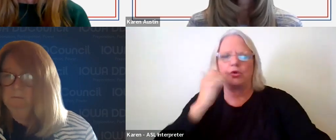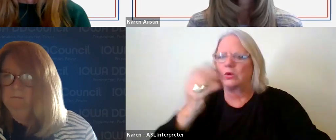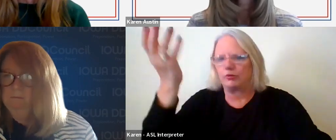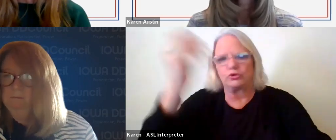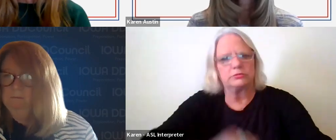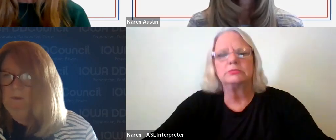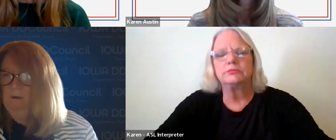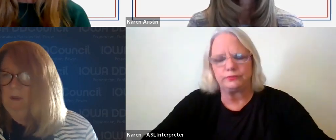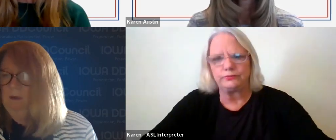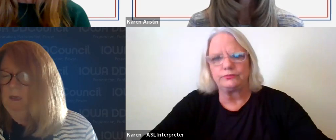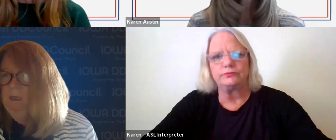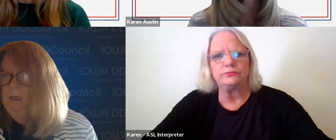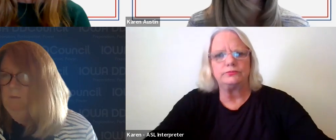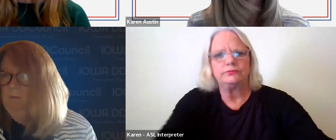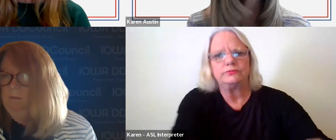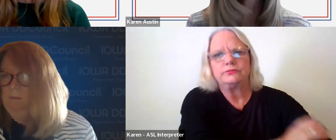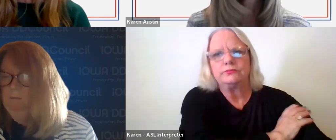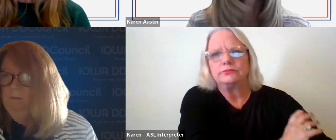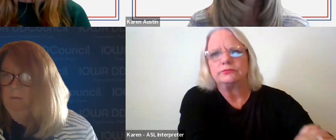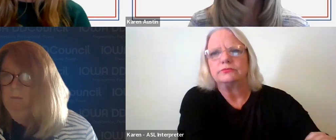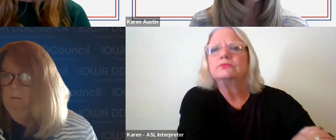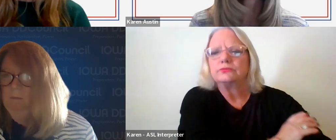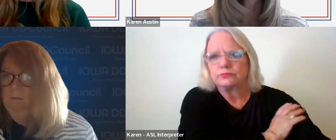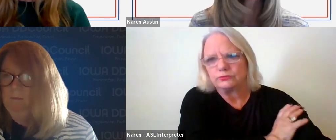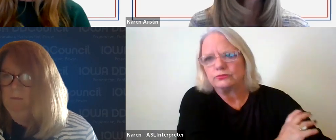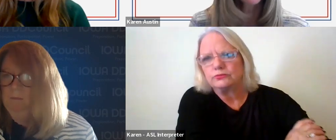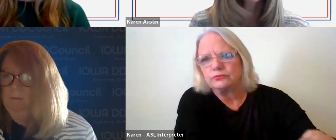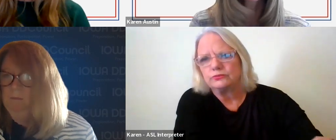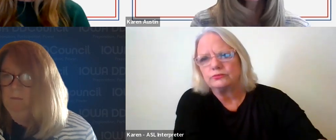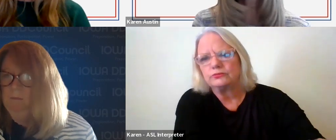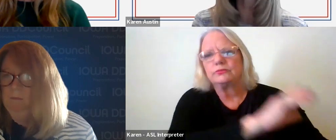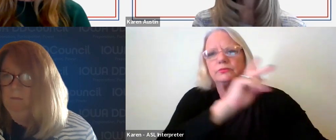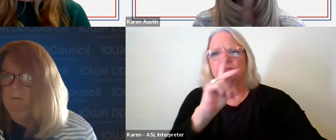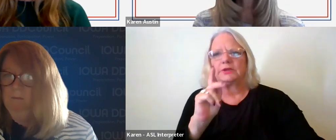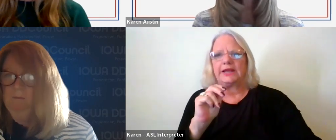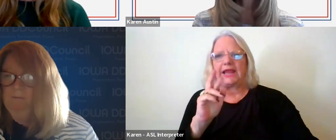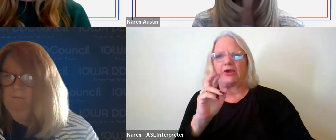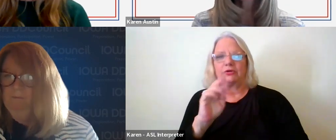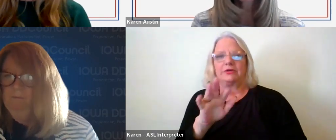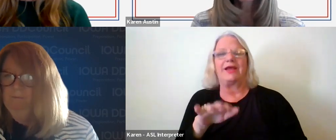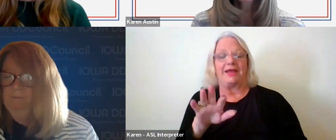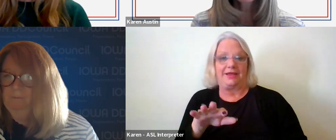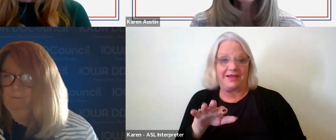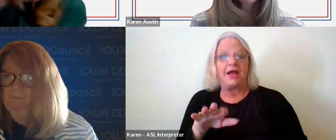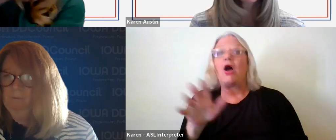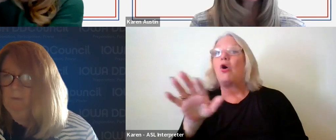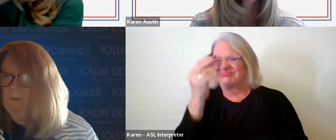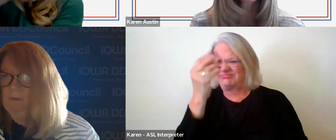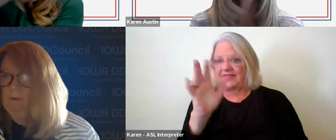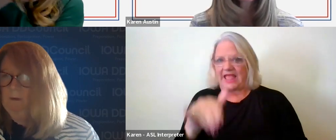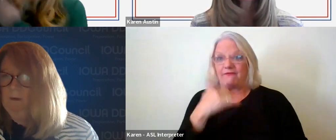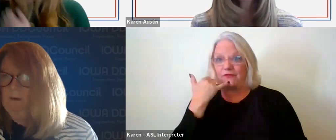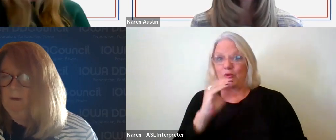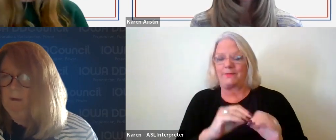it. And as I was fumbling around there, I was trying to get to this slide. So our toll-free number, it's actually on